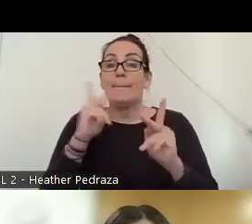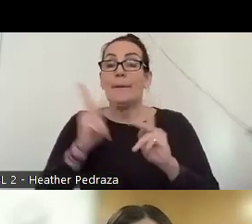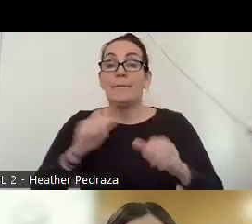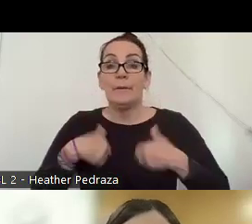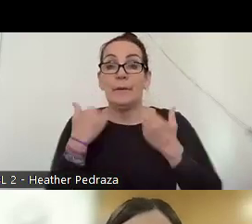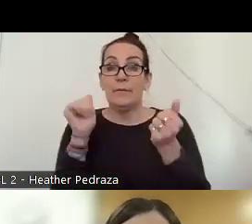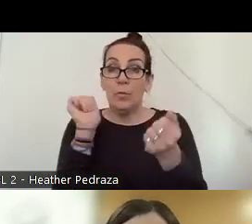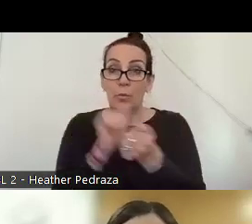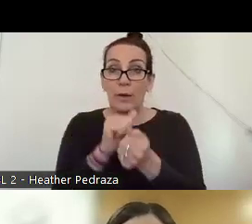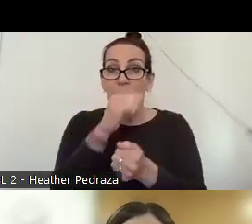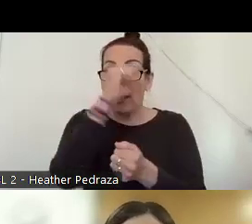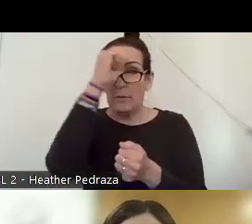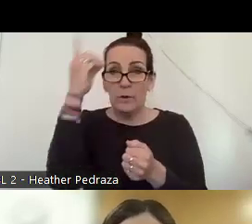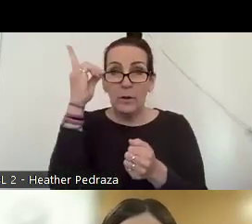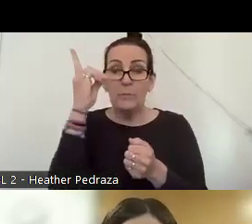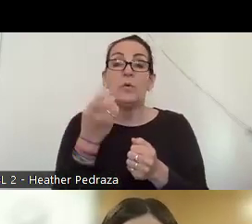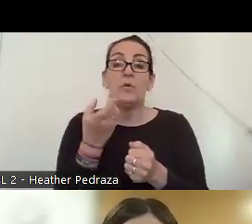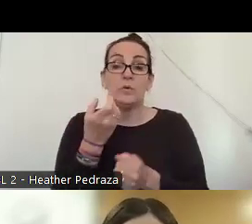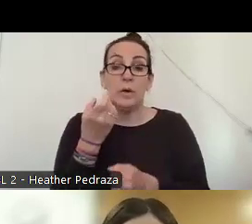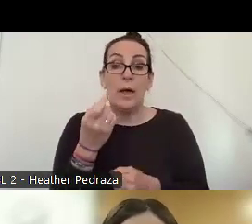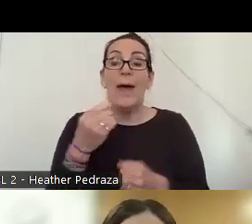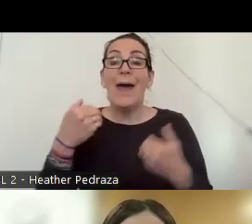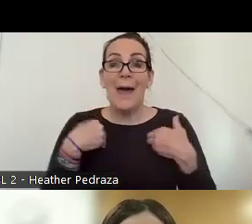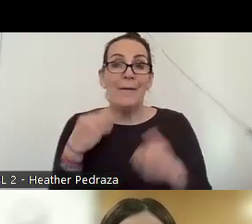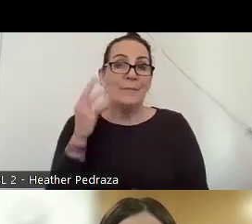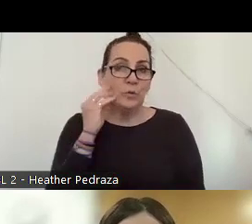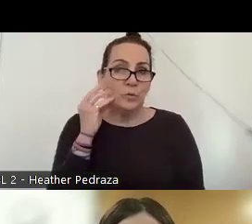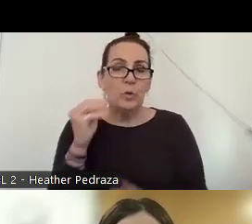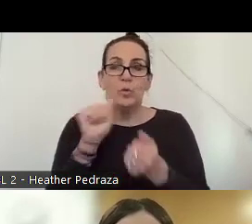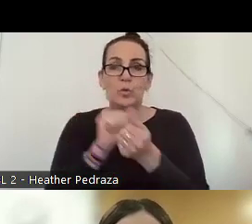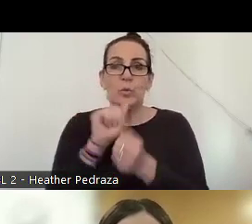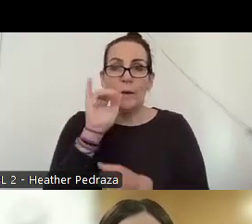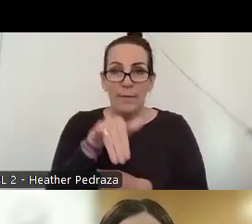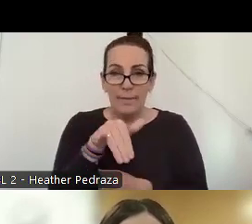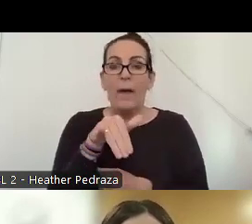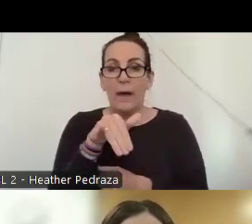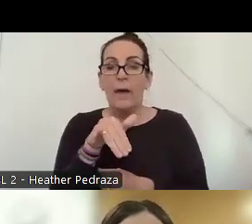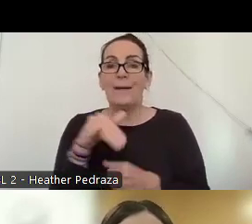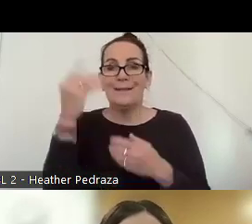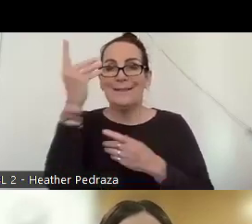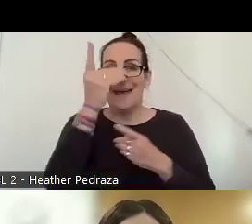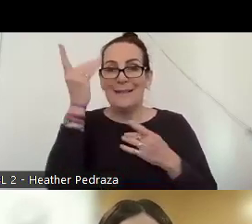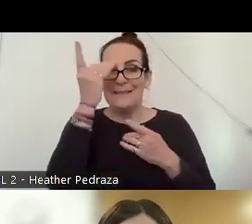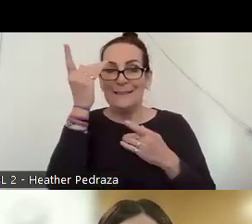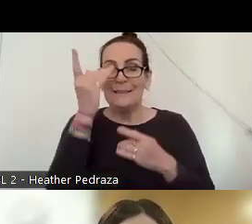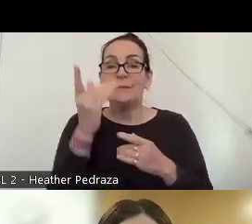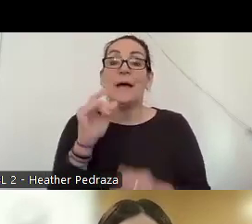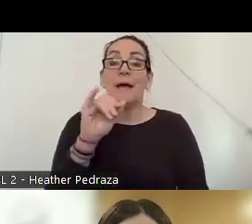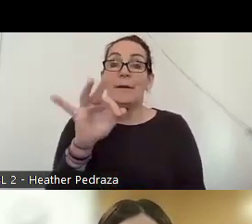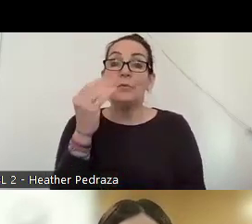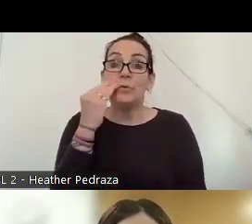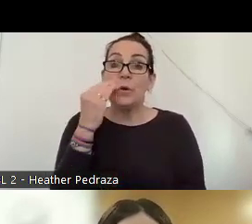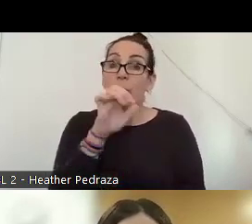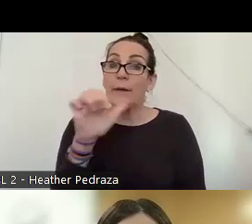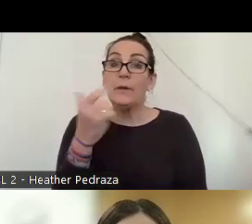condition enhance the community's expertise through meaningful engagement and dialogue. So if you know anyone interested in